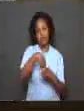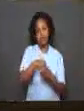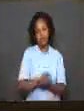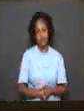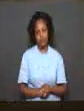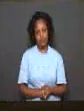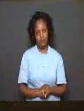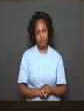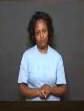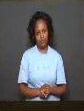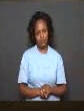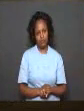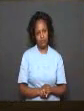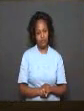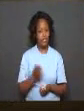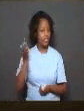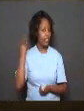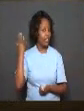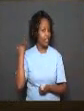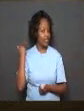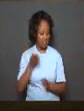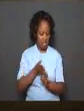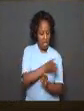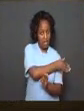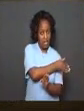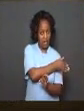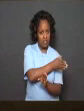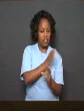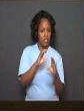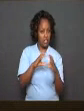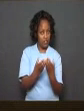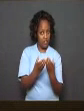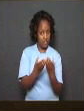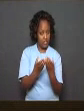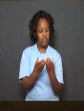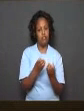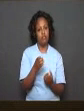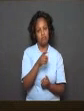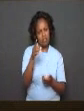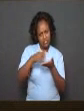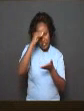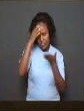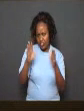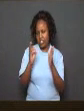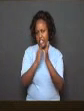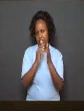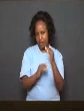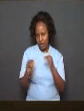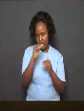Ethiopia. In earlier grades, you have learned that rule of